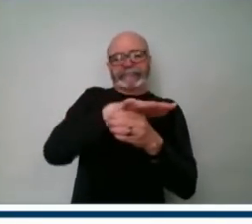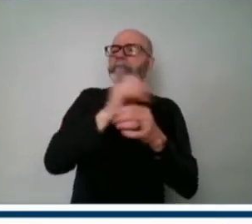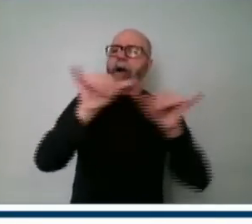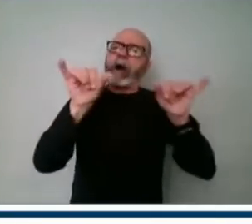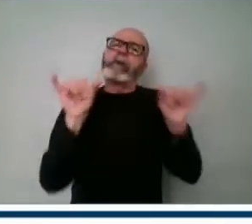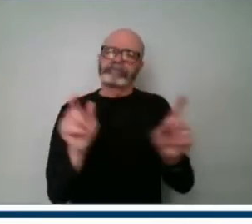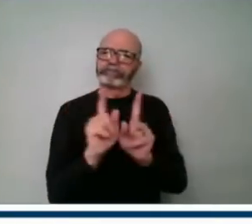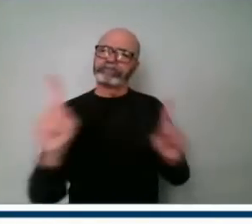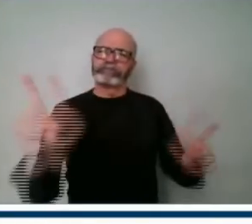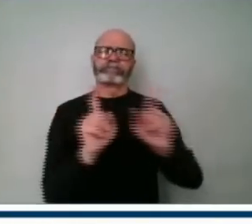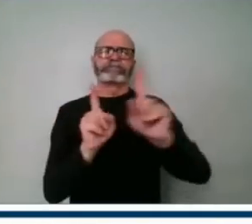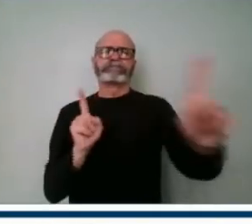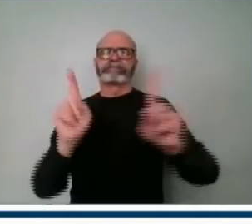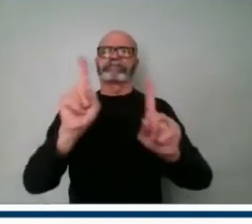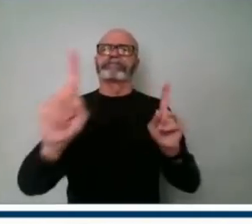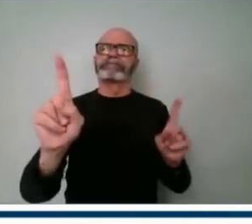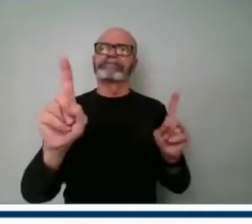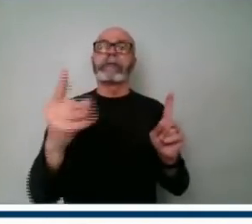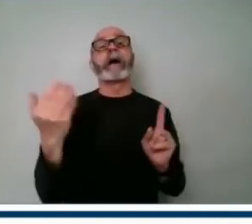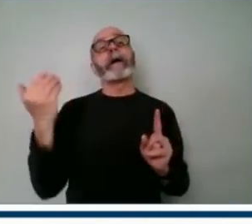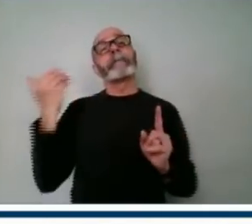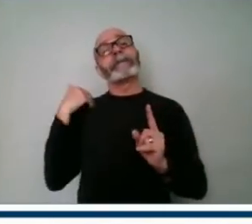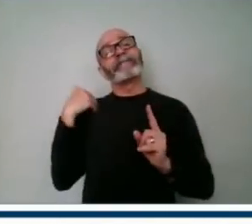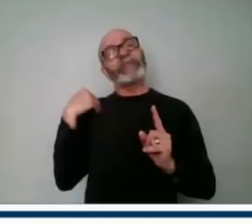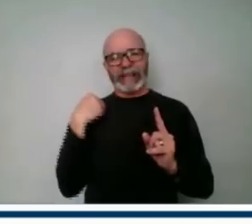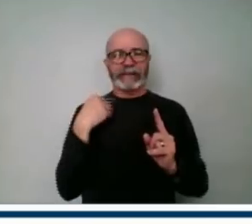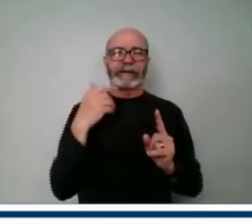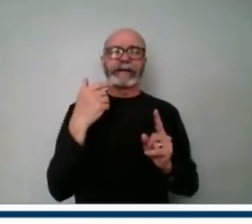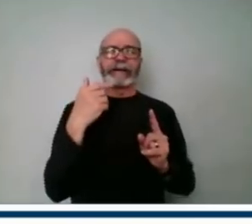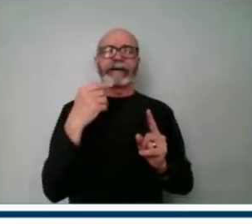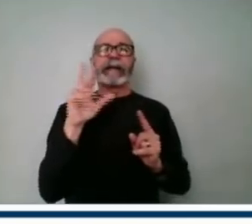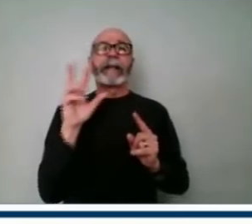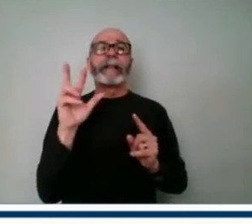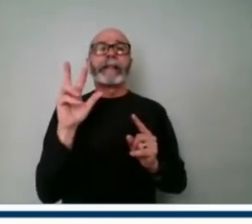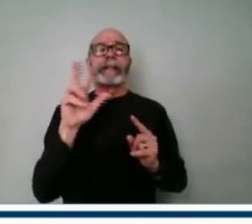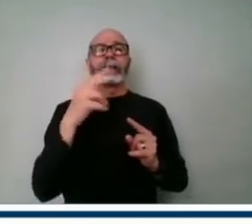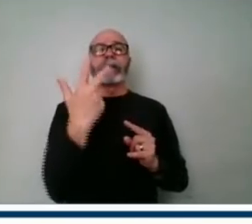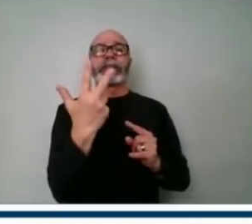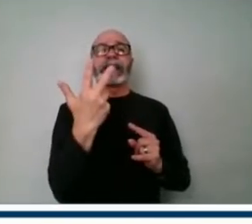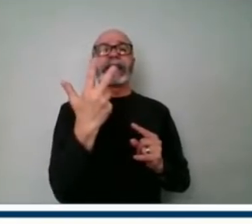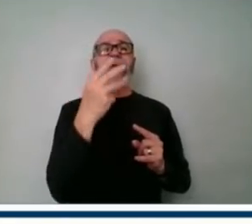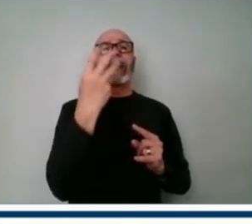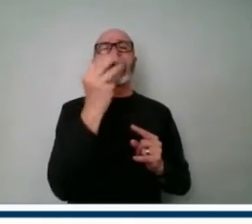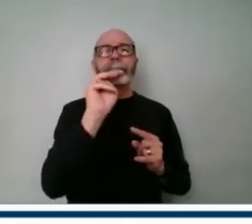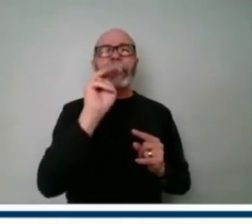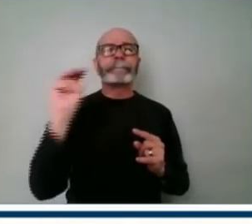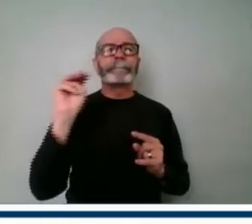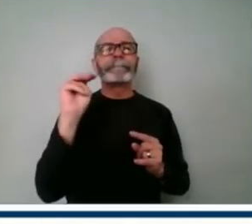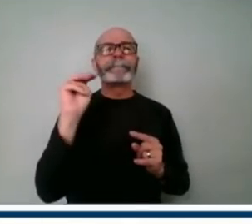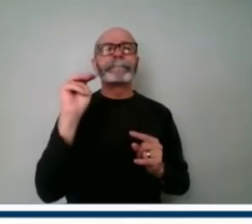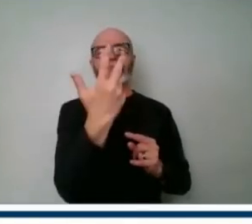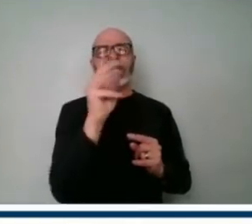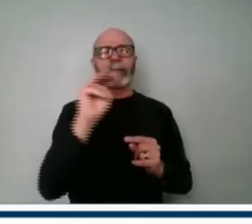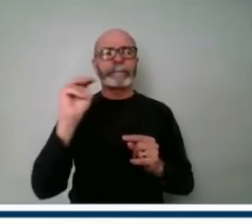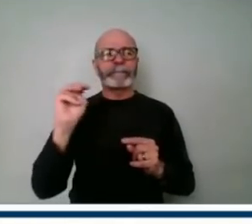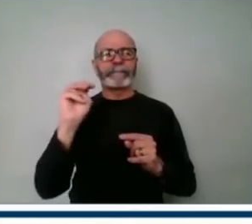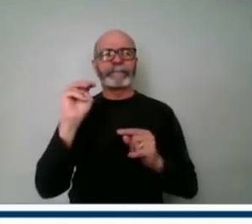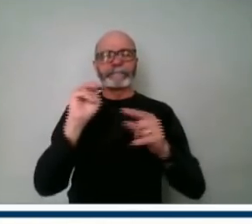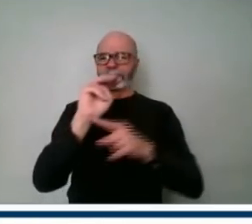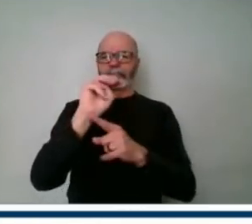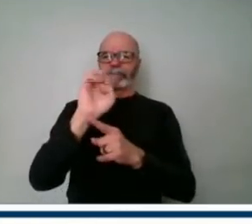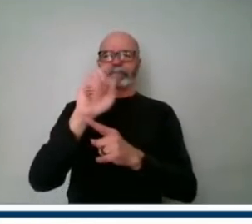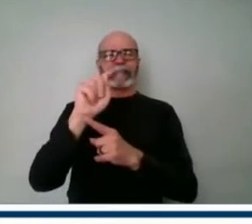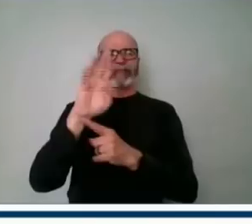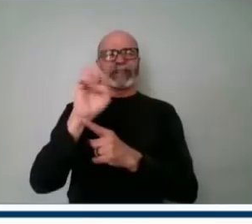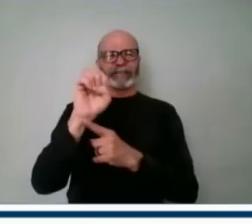had to require 3 meters between people for high-intensity activities. Lifting the restrictions in the